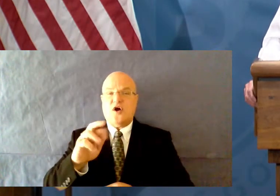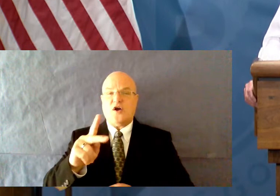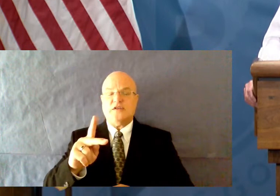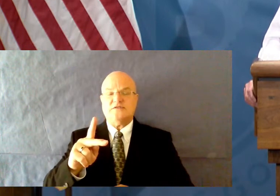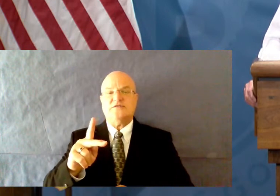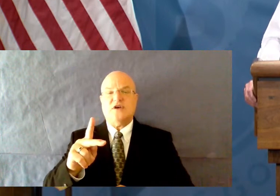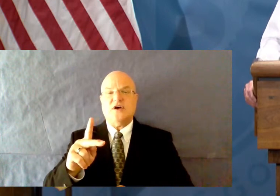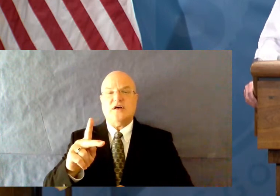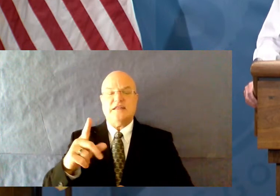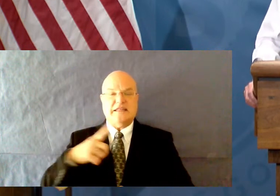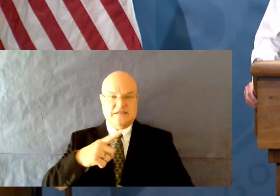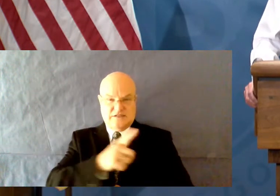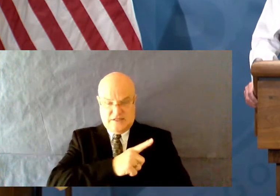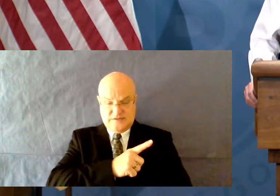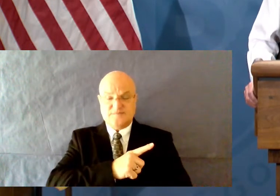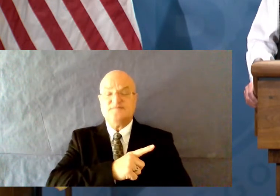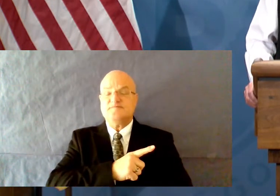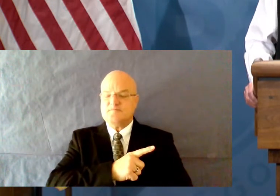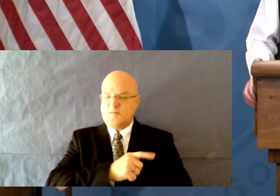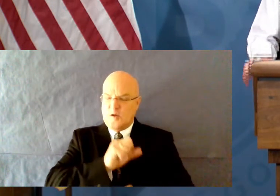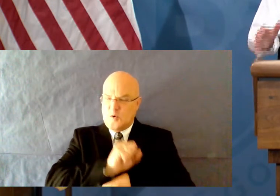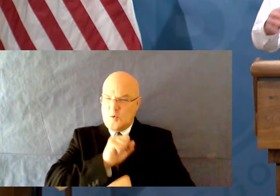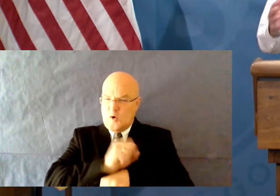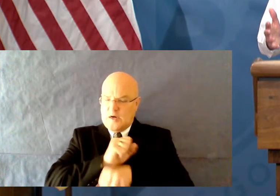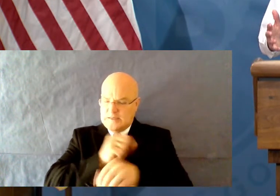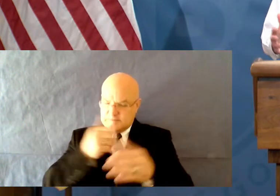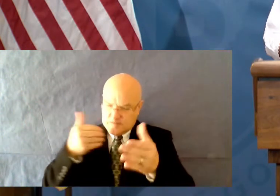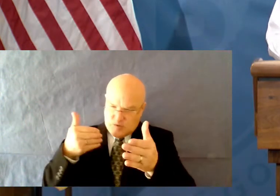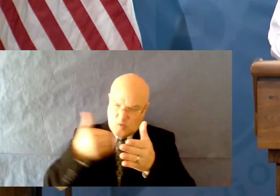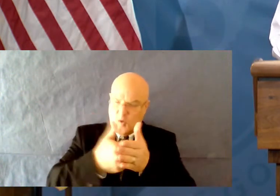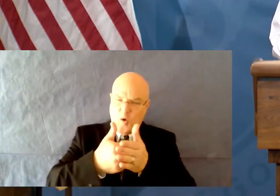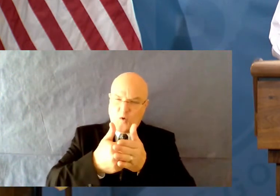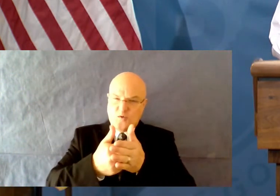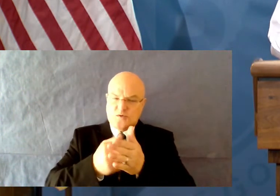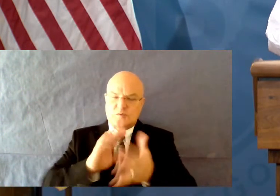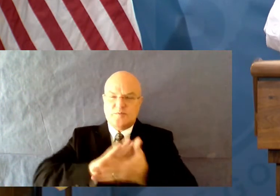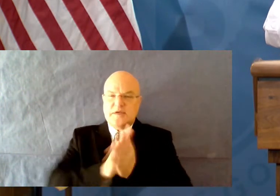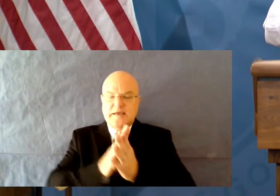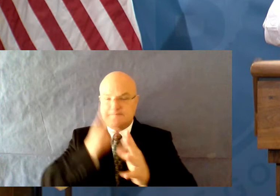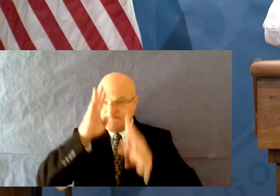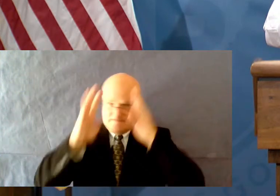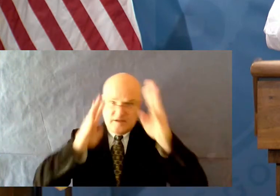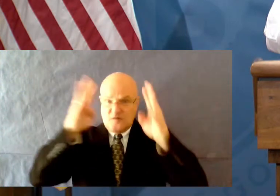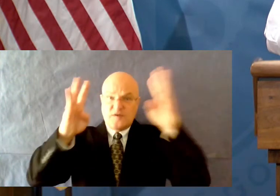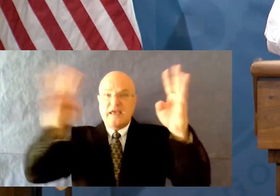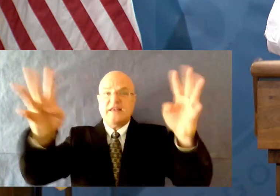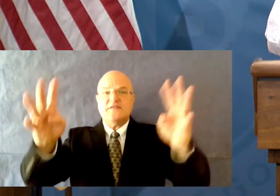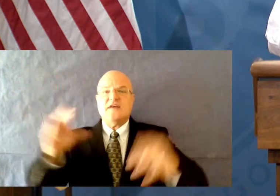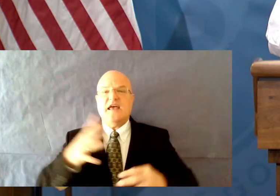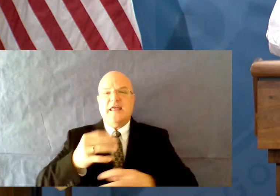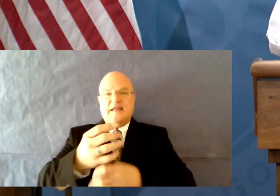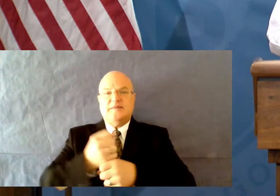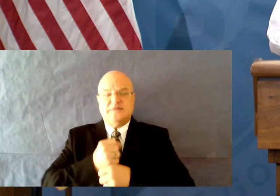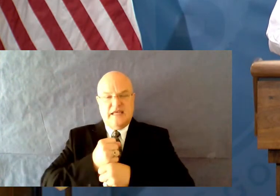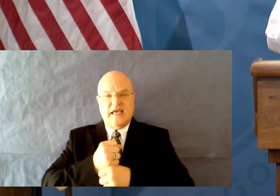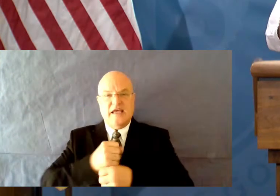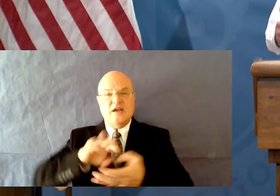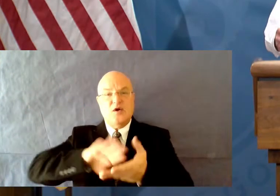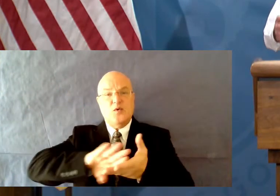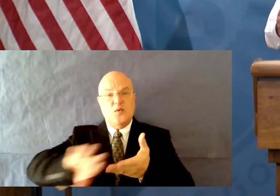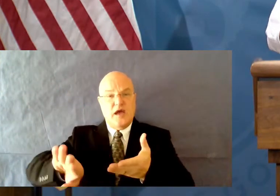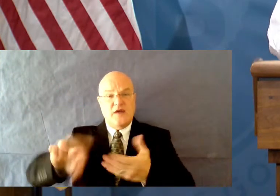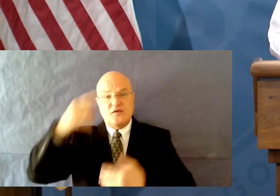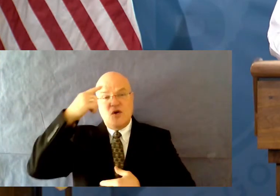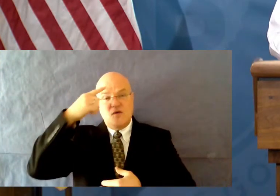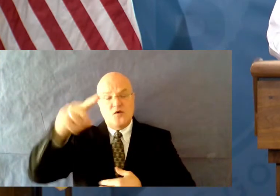Assembly. And we're working closely with them to be innovative, to obtain a waiver for